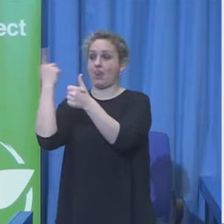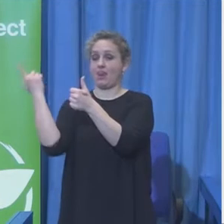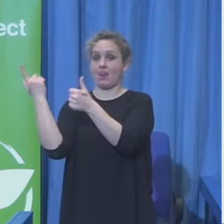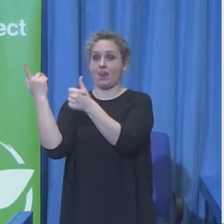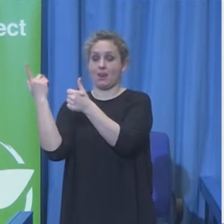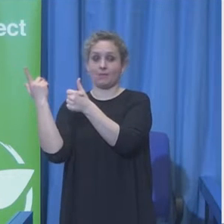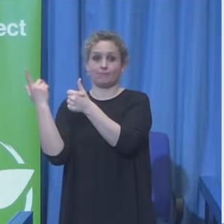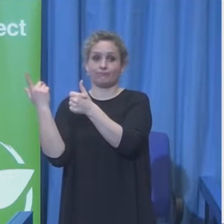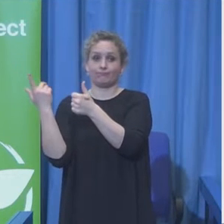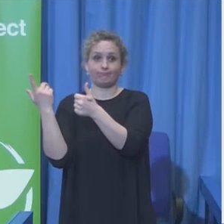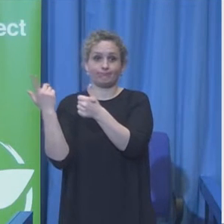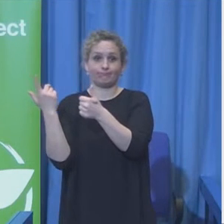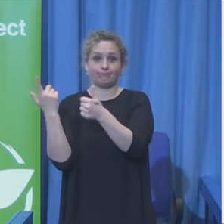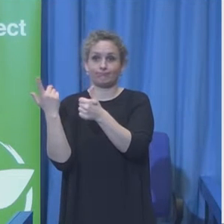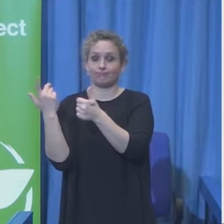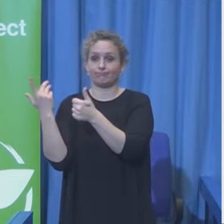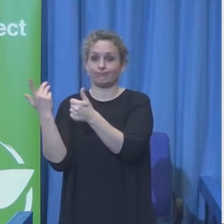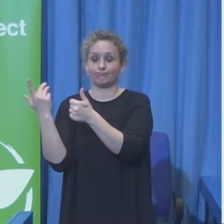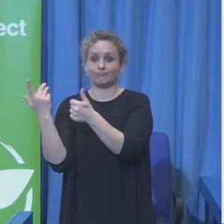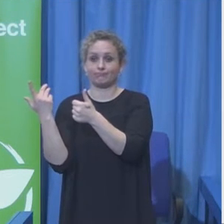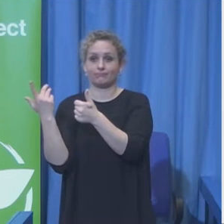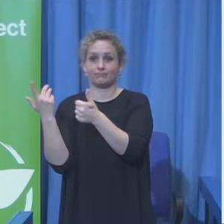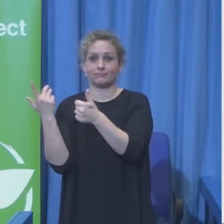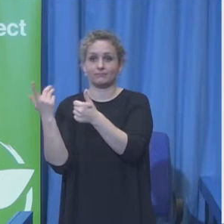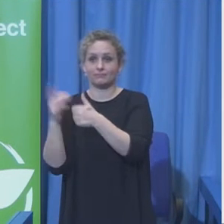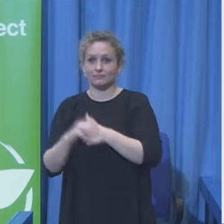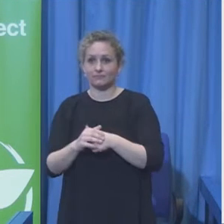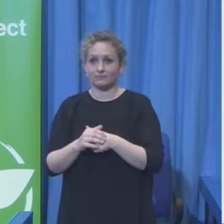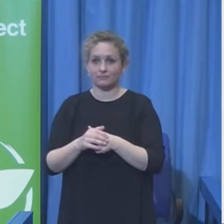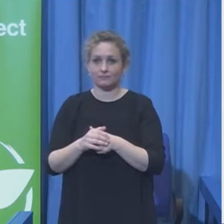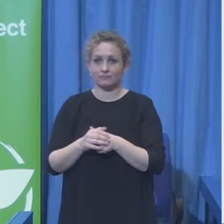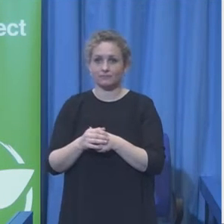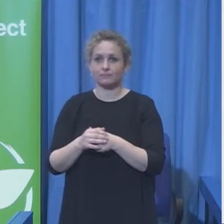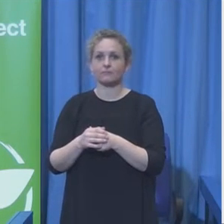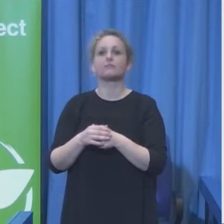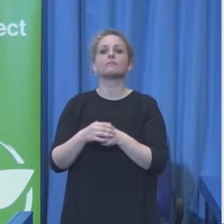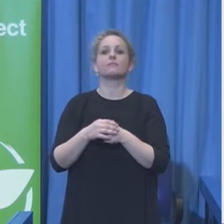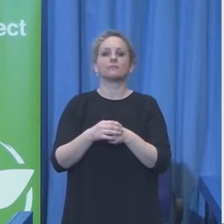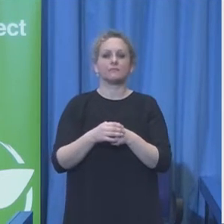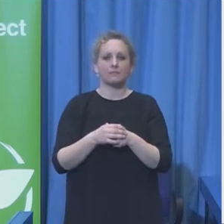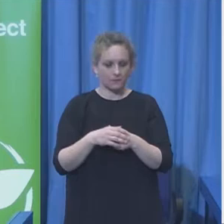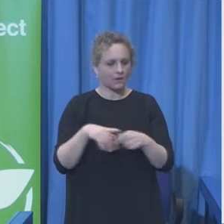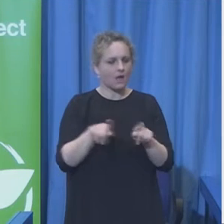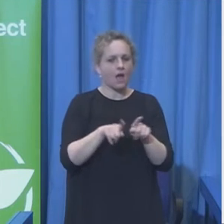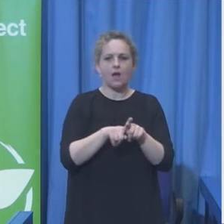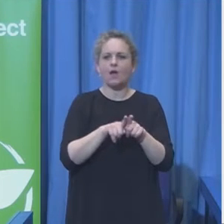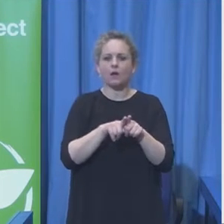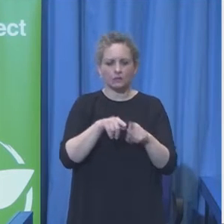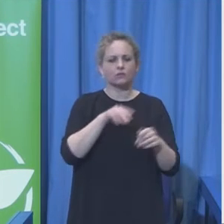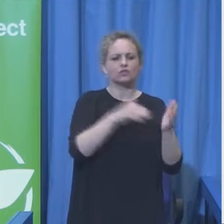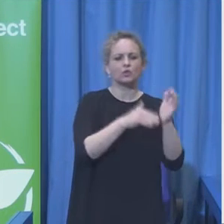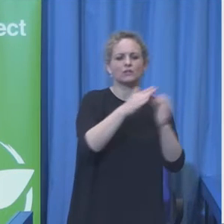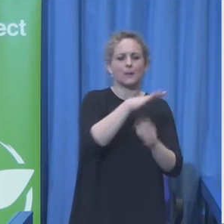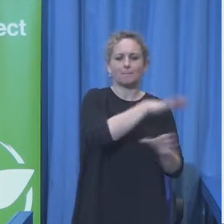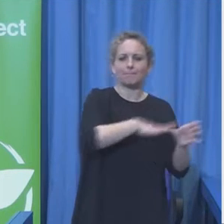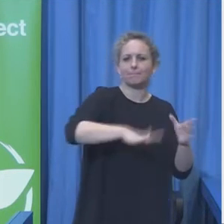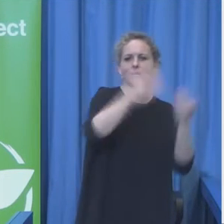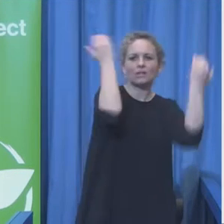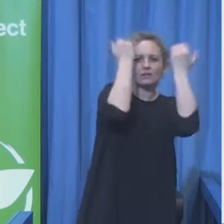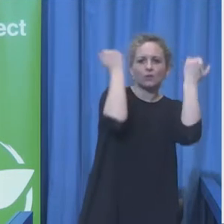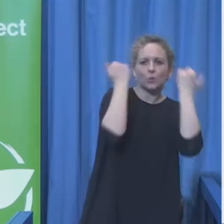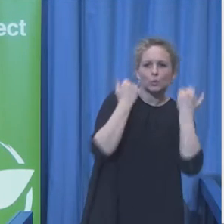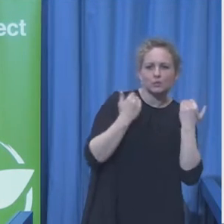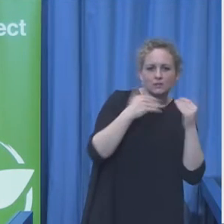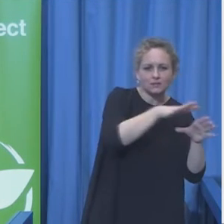kosztami utrzymania i nie przepadały wraz z podjęciem zatrudnienia. ensure that pensions are linked with higher cost